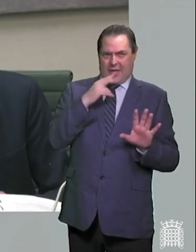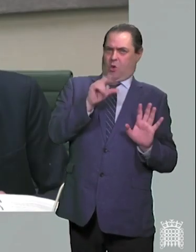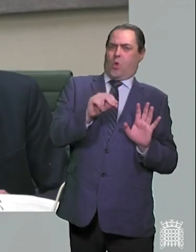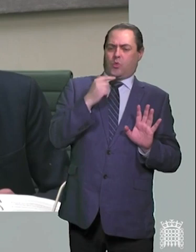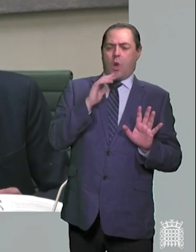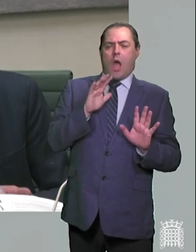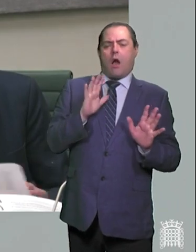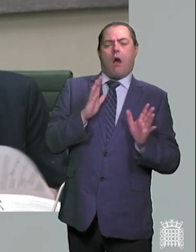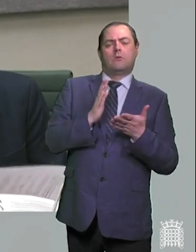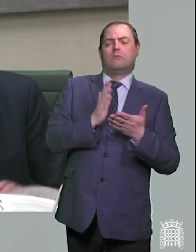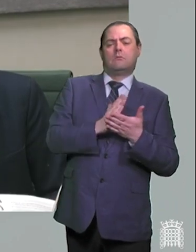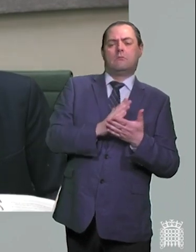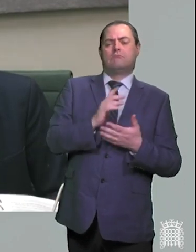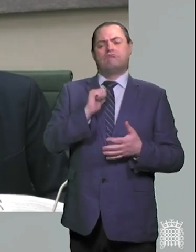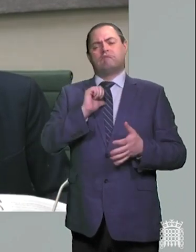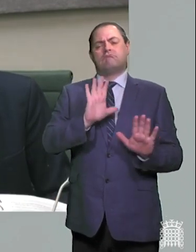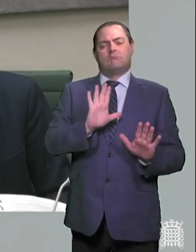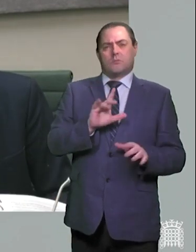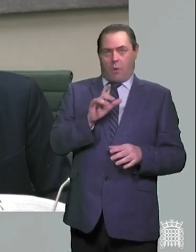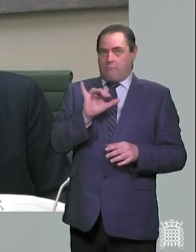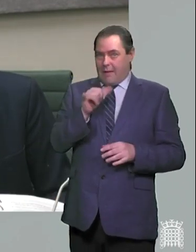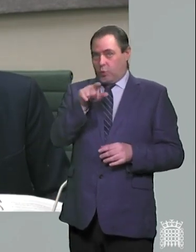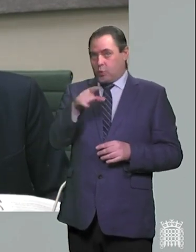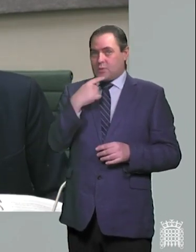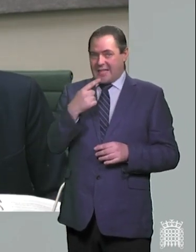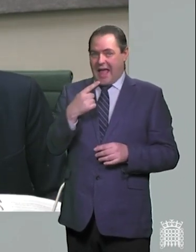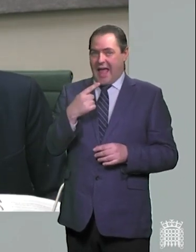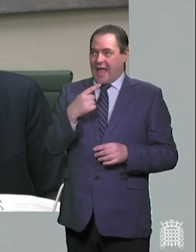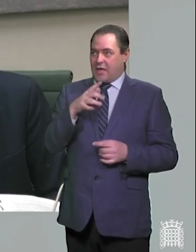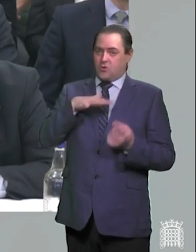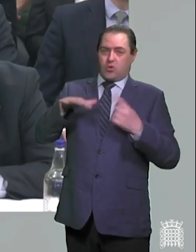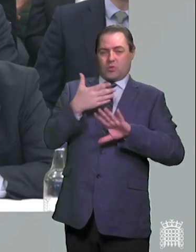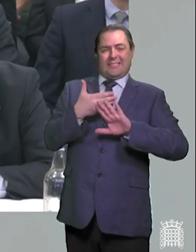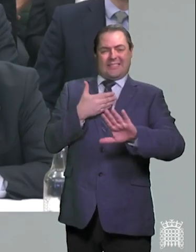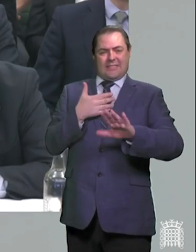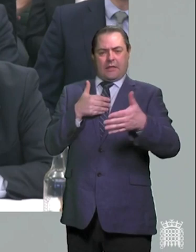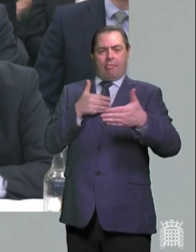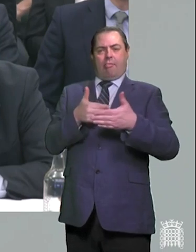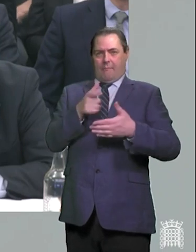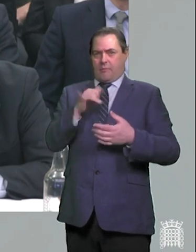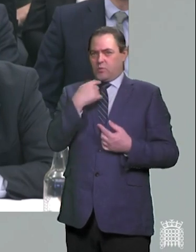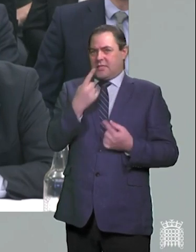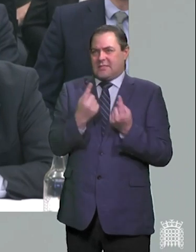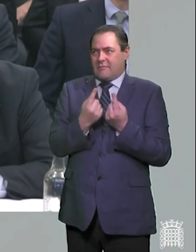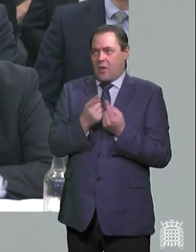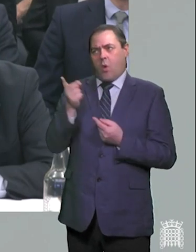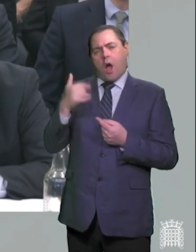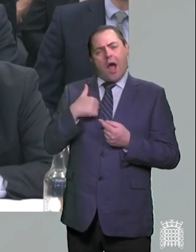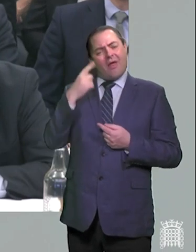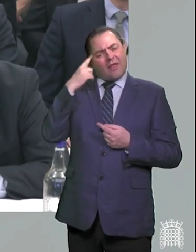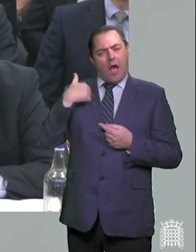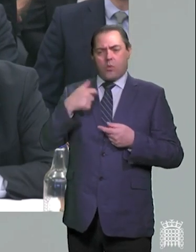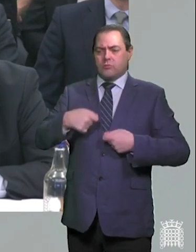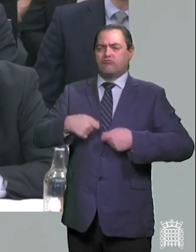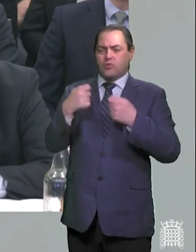that you did comment on the lack of social distancing at events. It's quite fair. It's certainly likely that I would have drawn attention to the